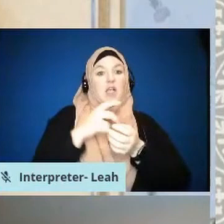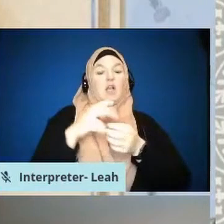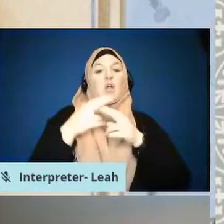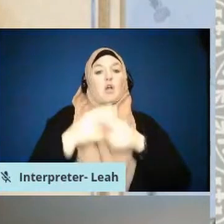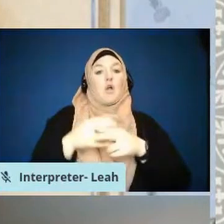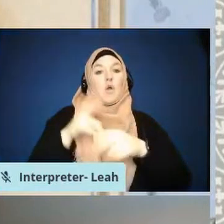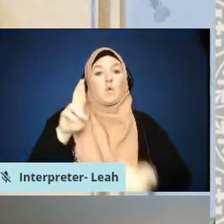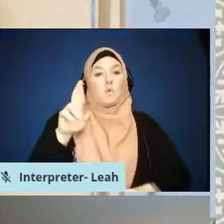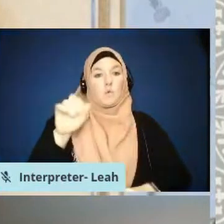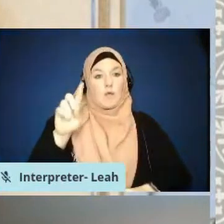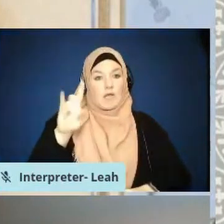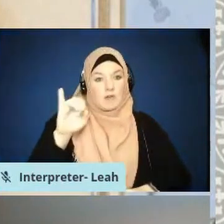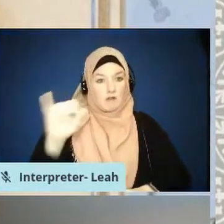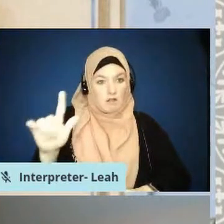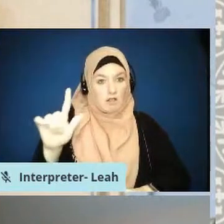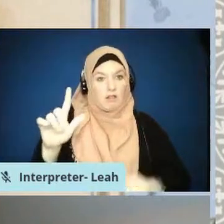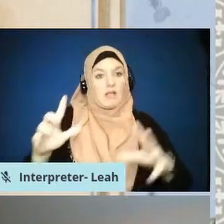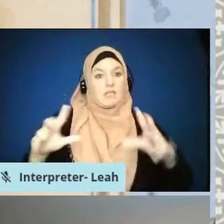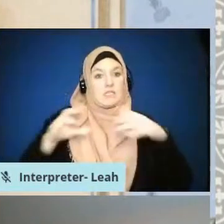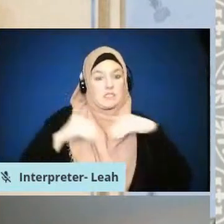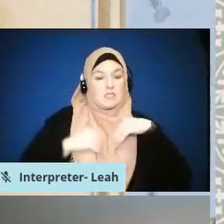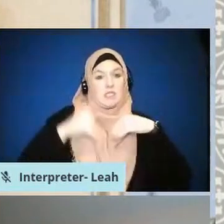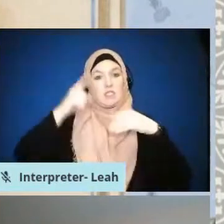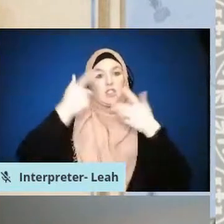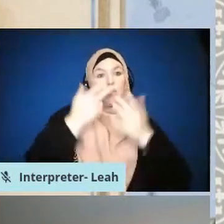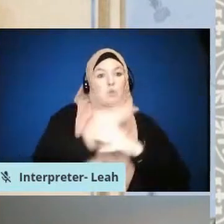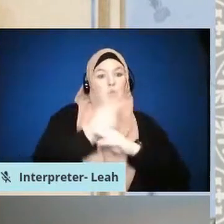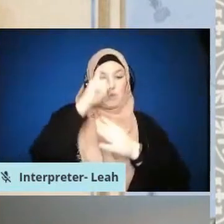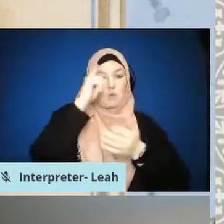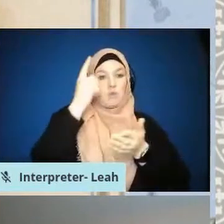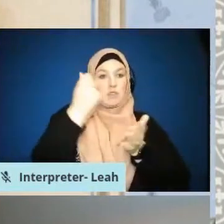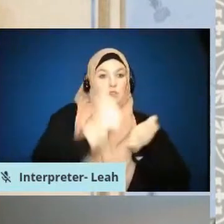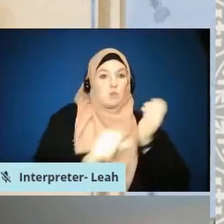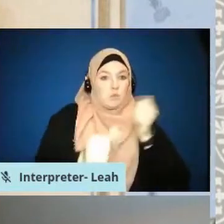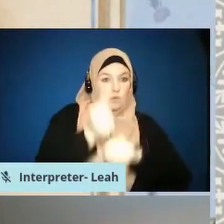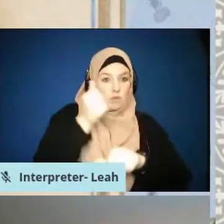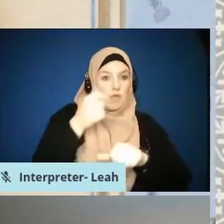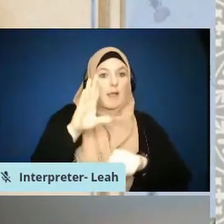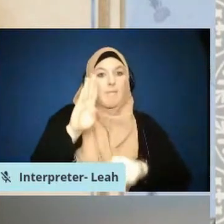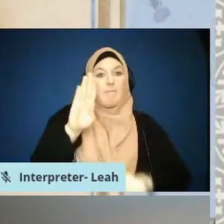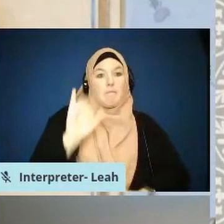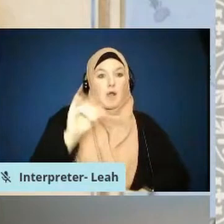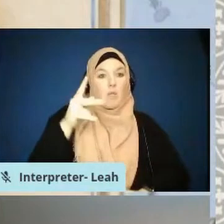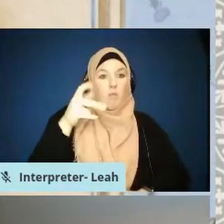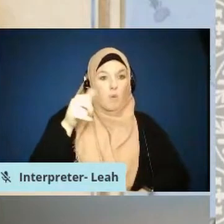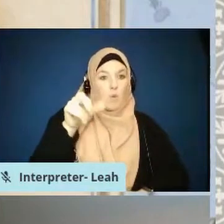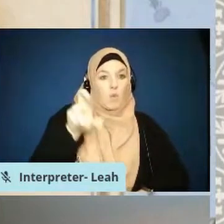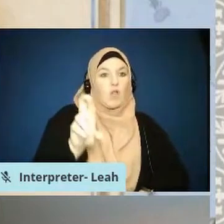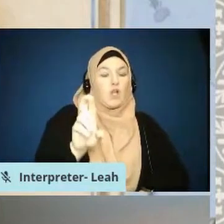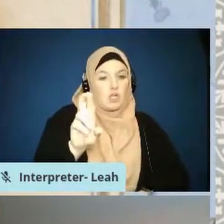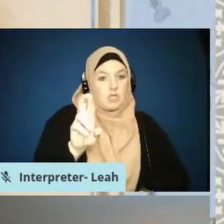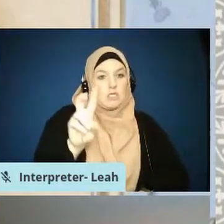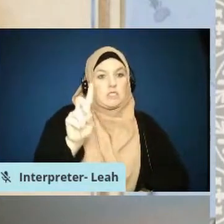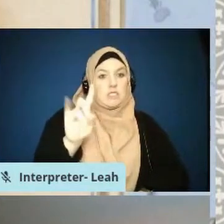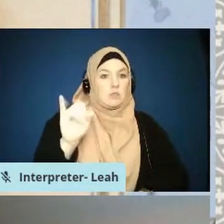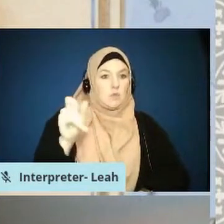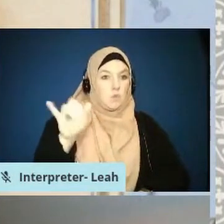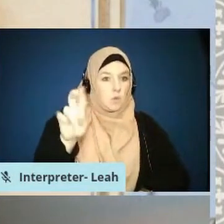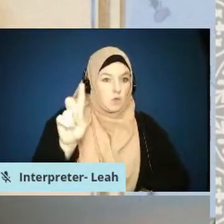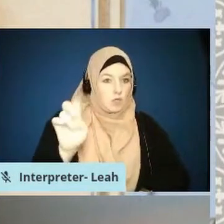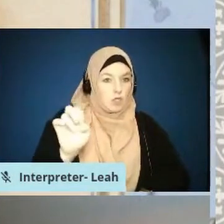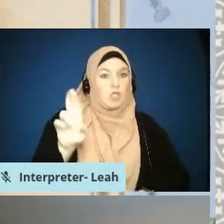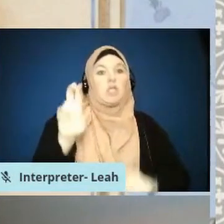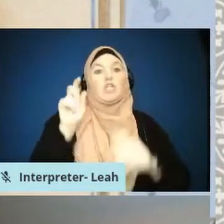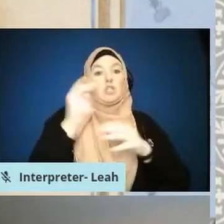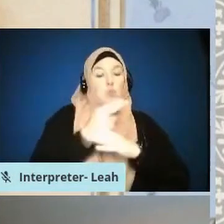acceptance, and it's used to treat suicidal ideation and bipolar disorder. However, using this strategy with